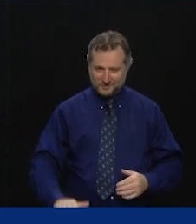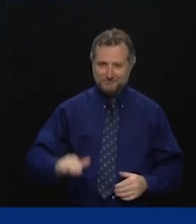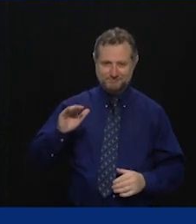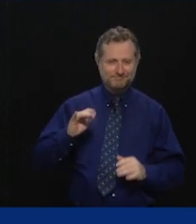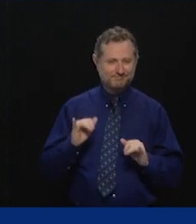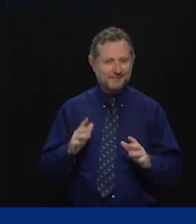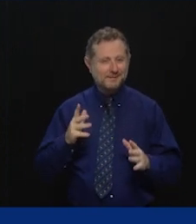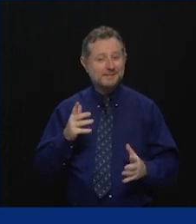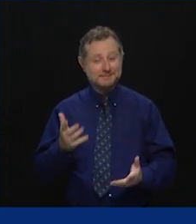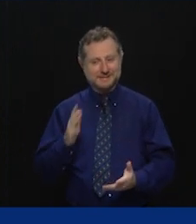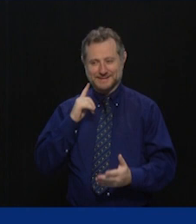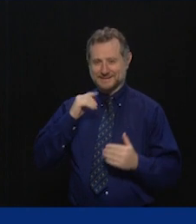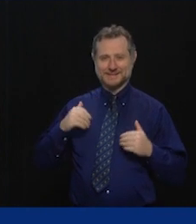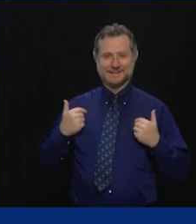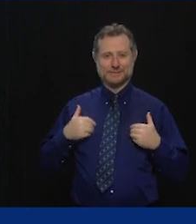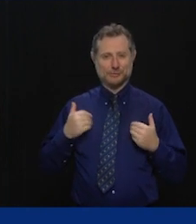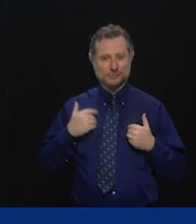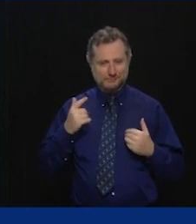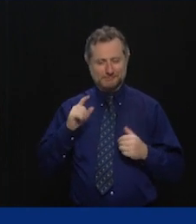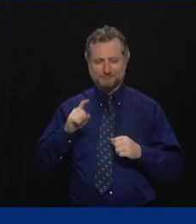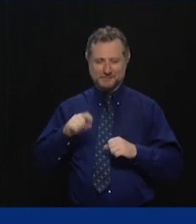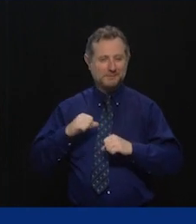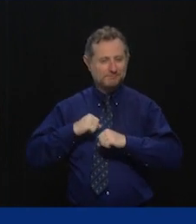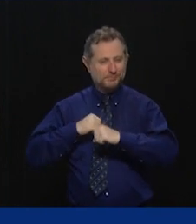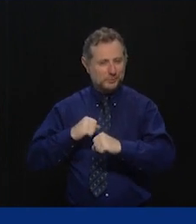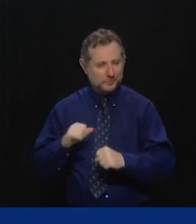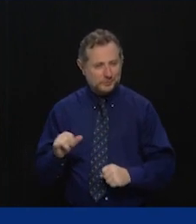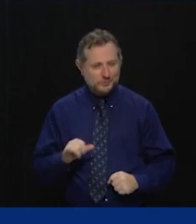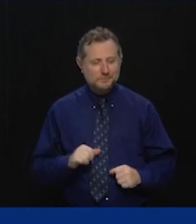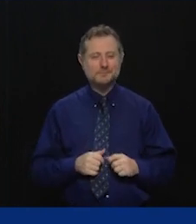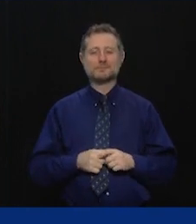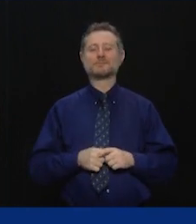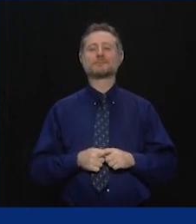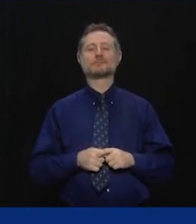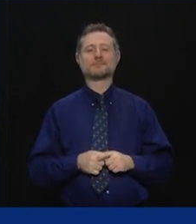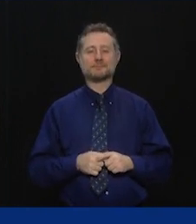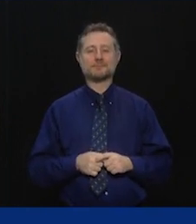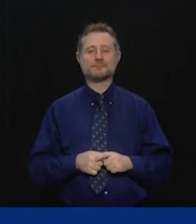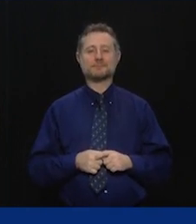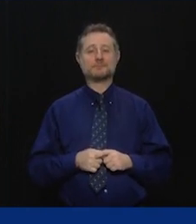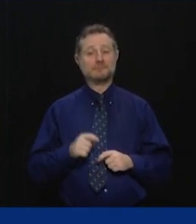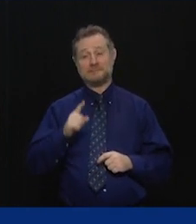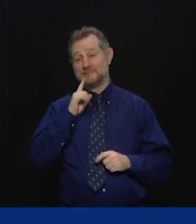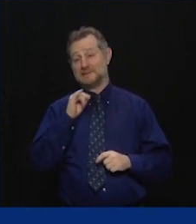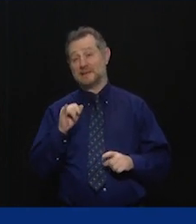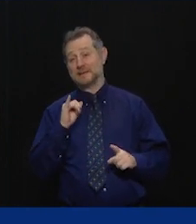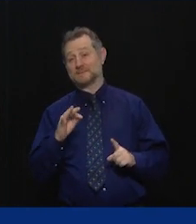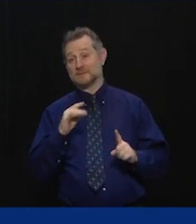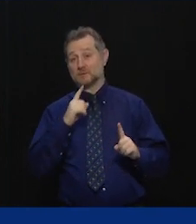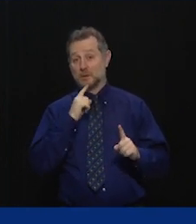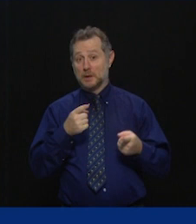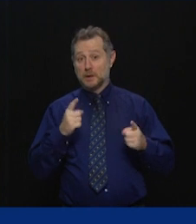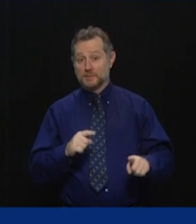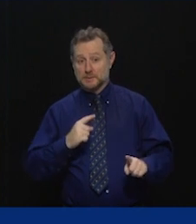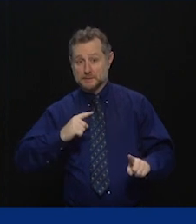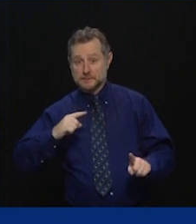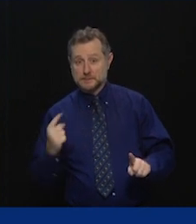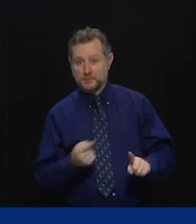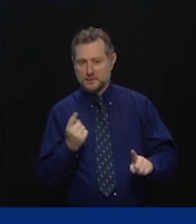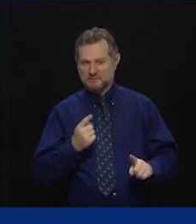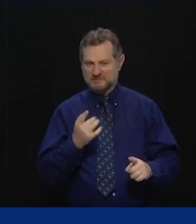teenagers. And I would not want to be a parent living with the guilt that anything happened to your